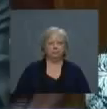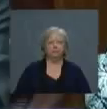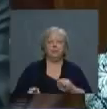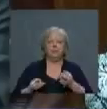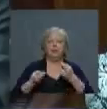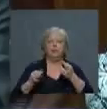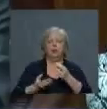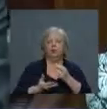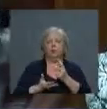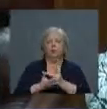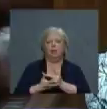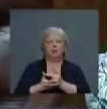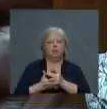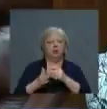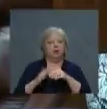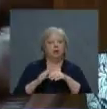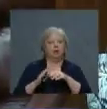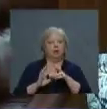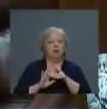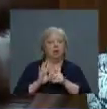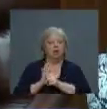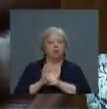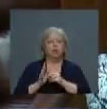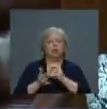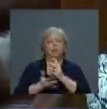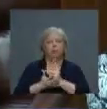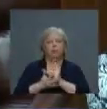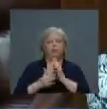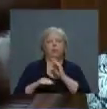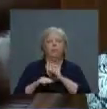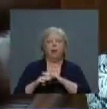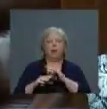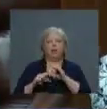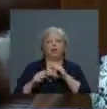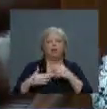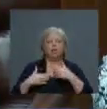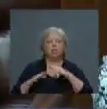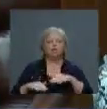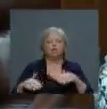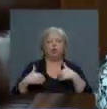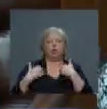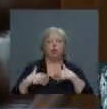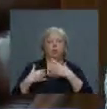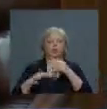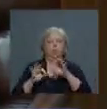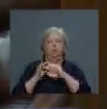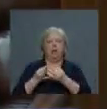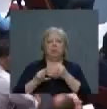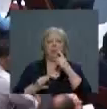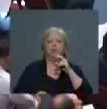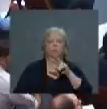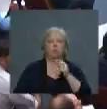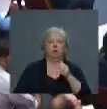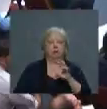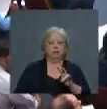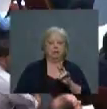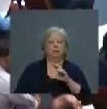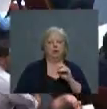A resolution authorizing entry into contracts approved by the Commission on Children, Youth, and Families for 2017 and further purposes.